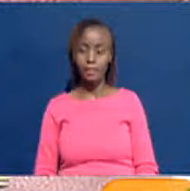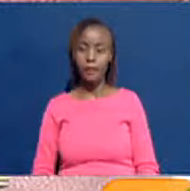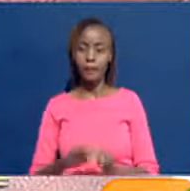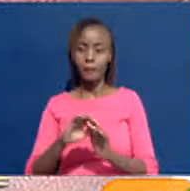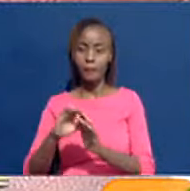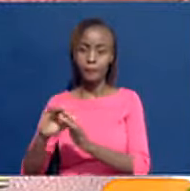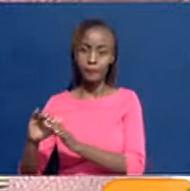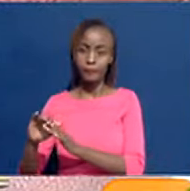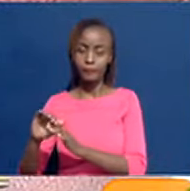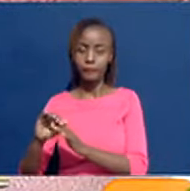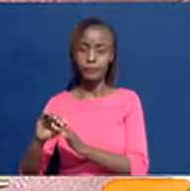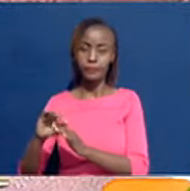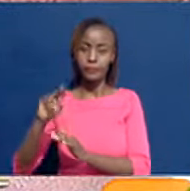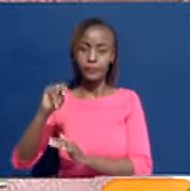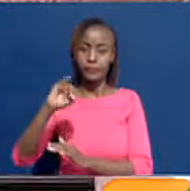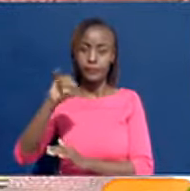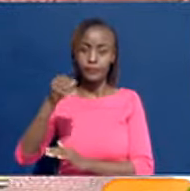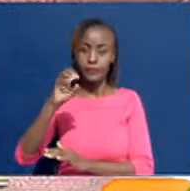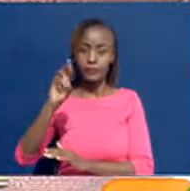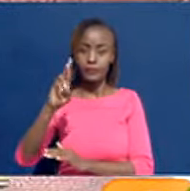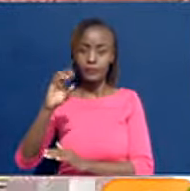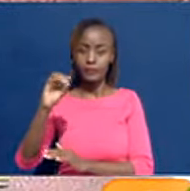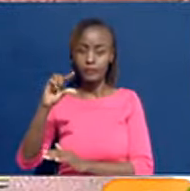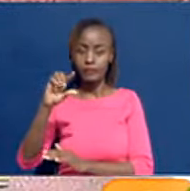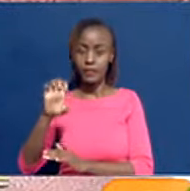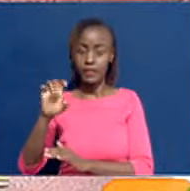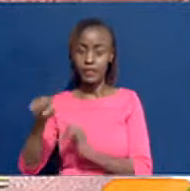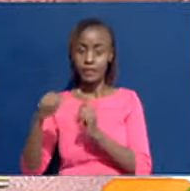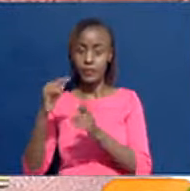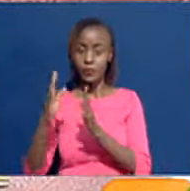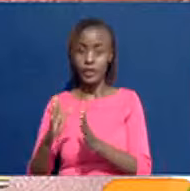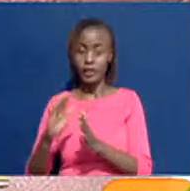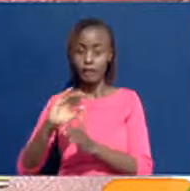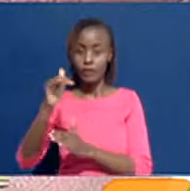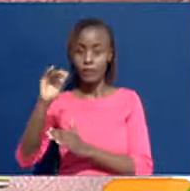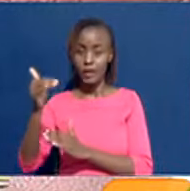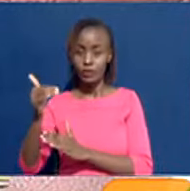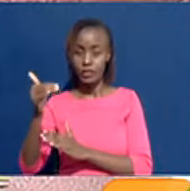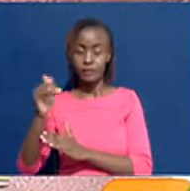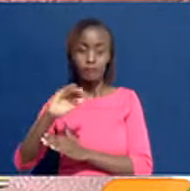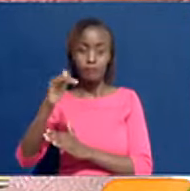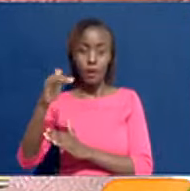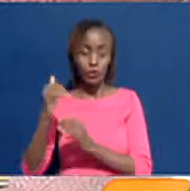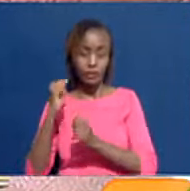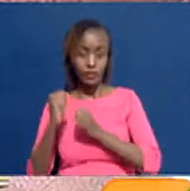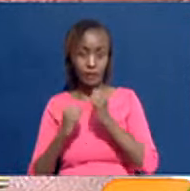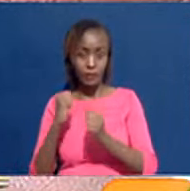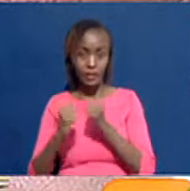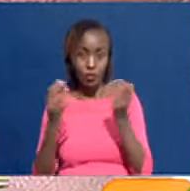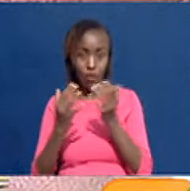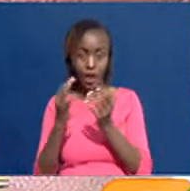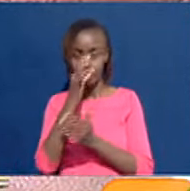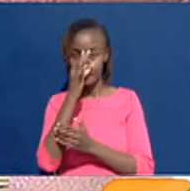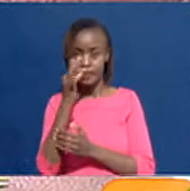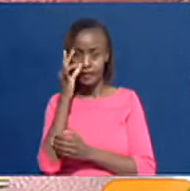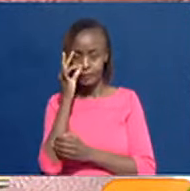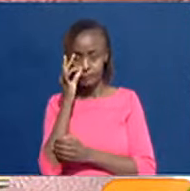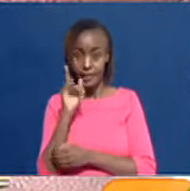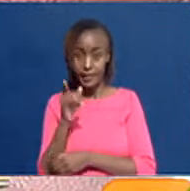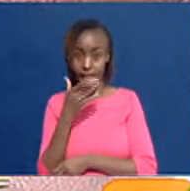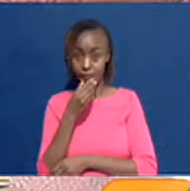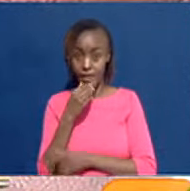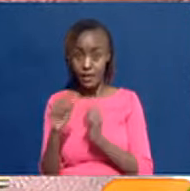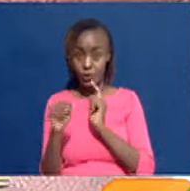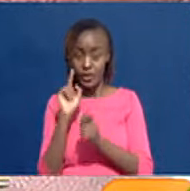Josephat Njoroge is the winner of the third edition of the Mountain to Mountain Ultra Marathon in Nyeri County. Njoroge